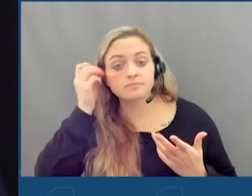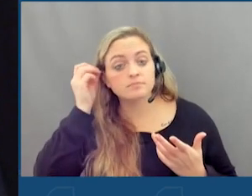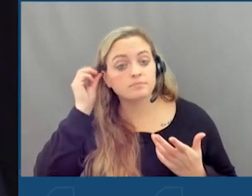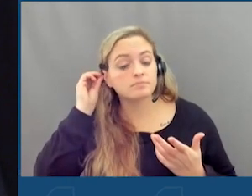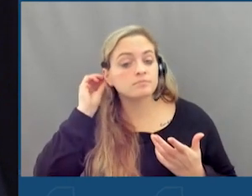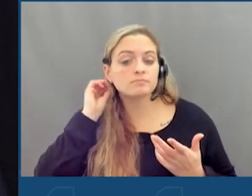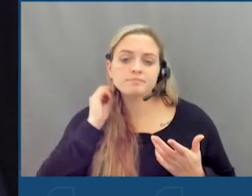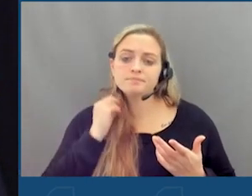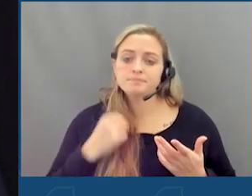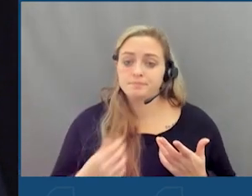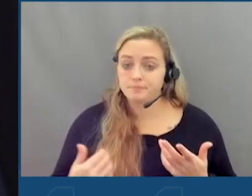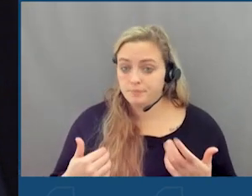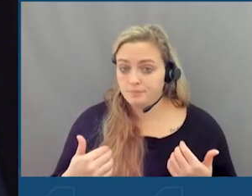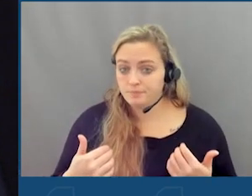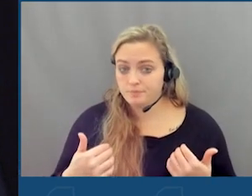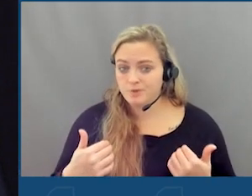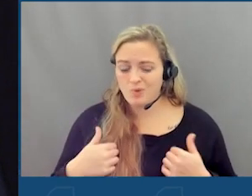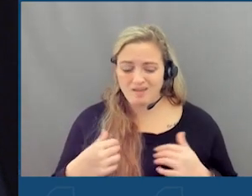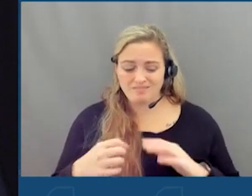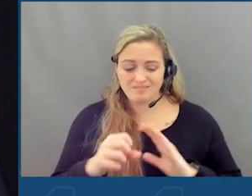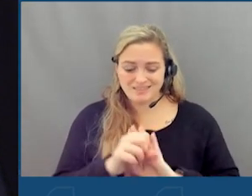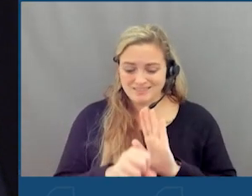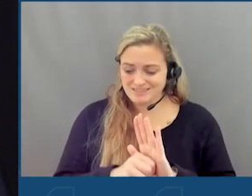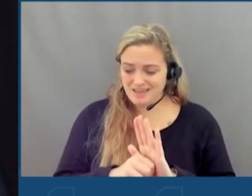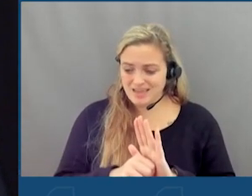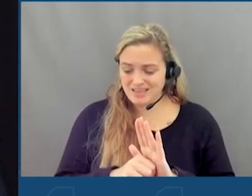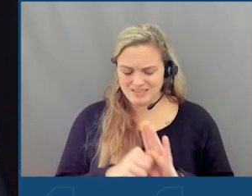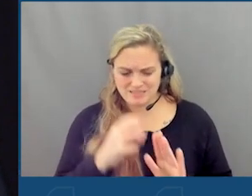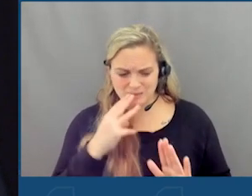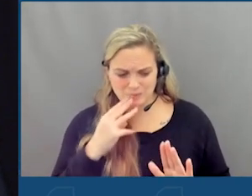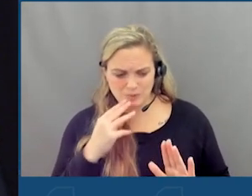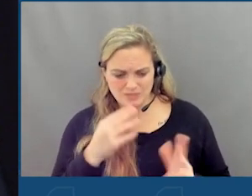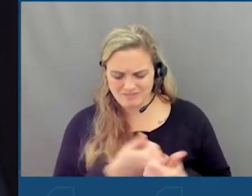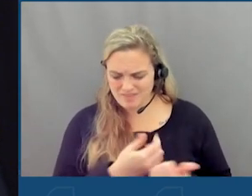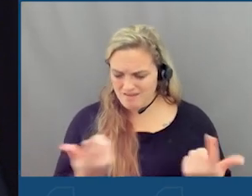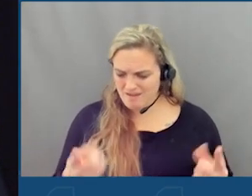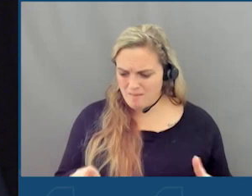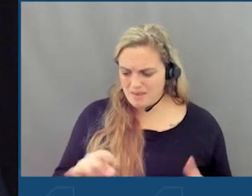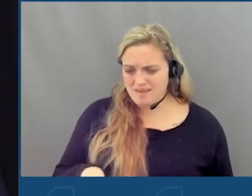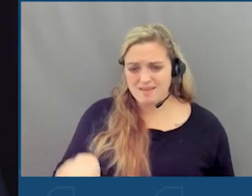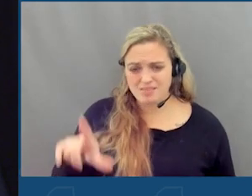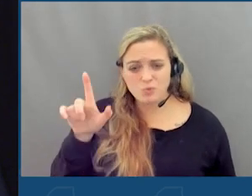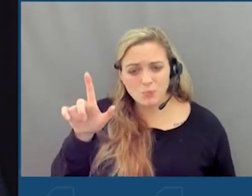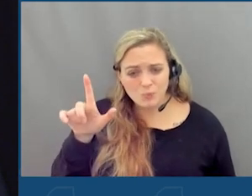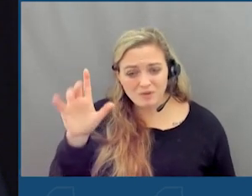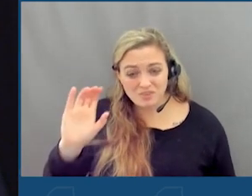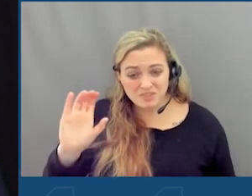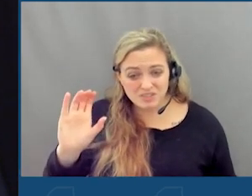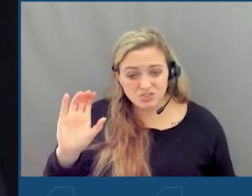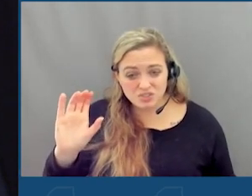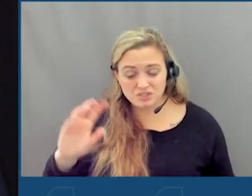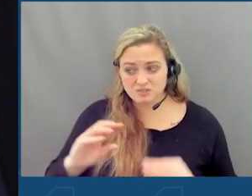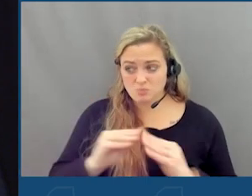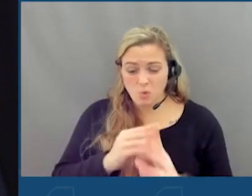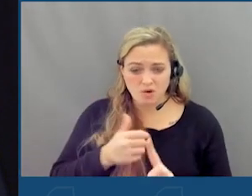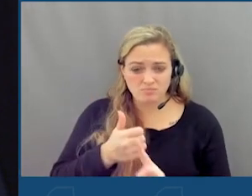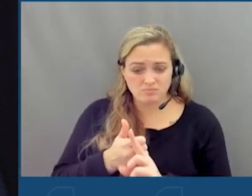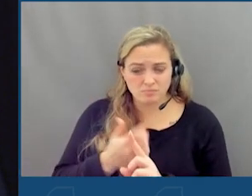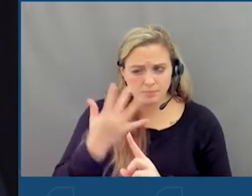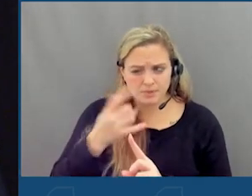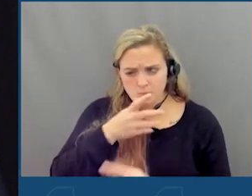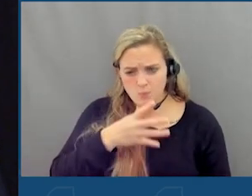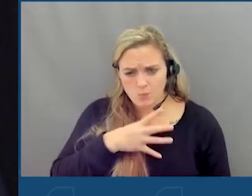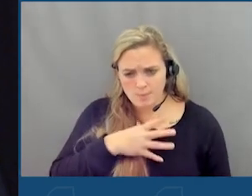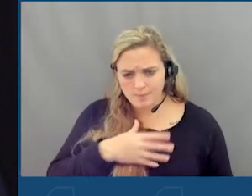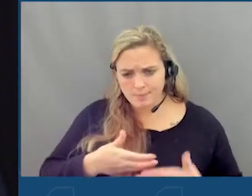to have this state of affairs in the 21st century is not only shameful, it has wider implications because women and